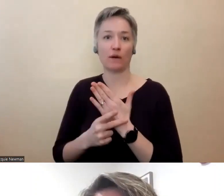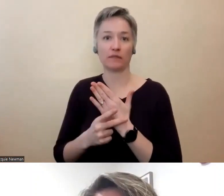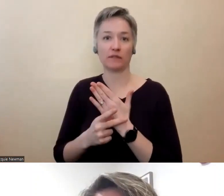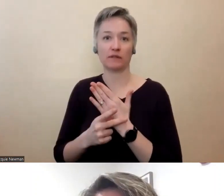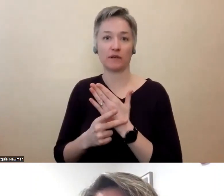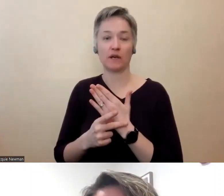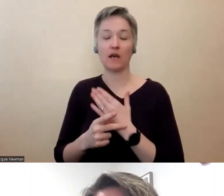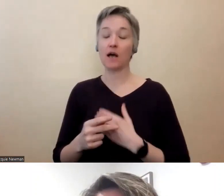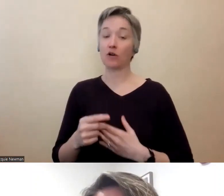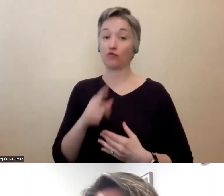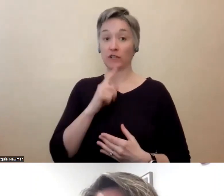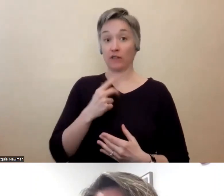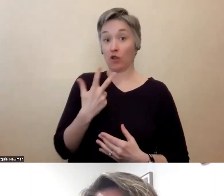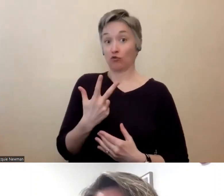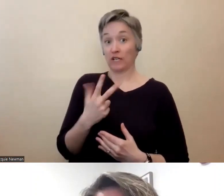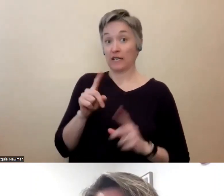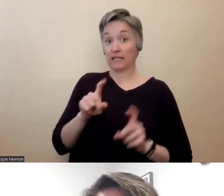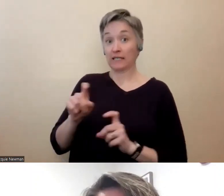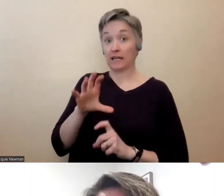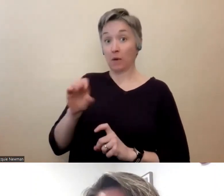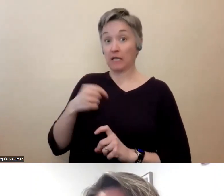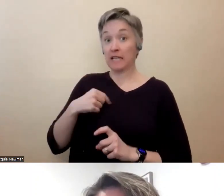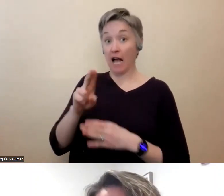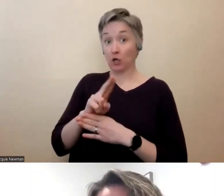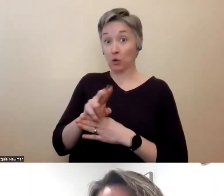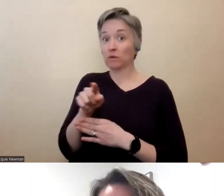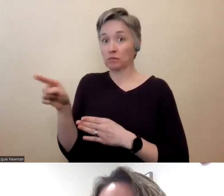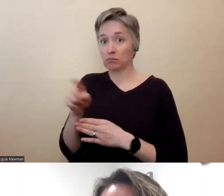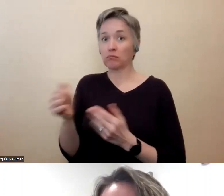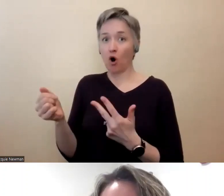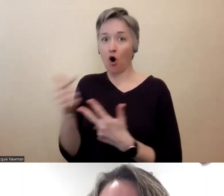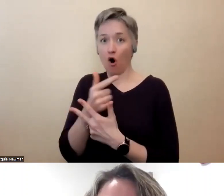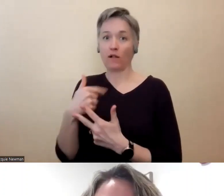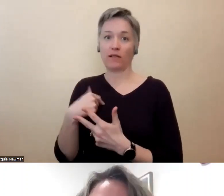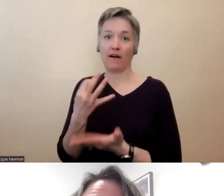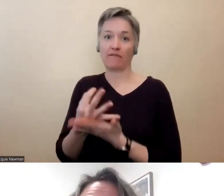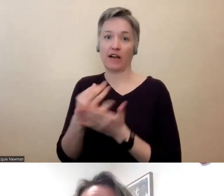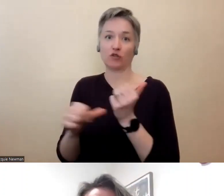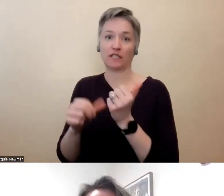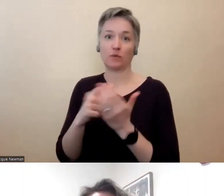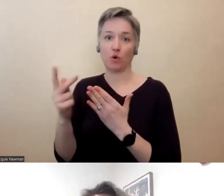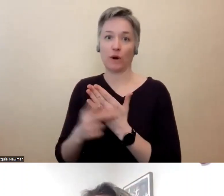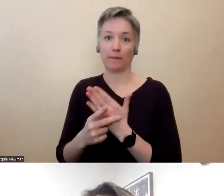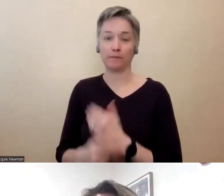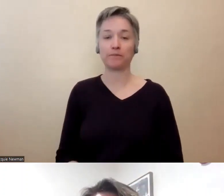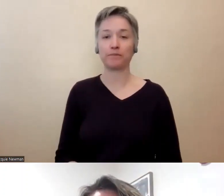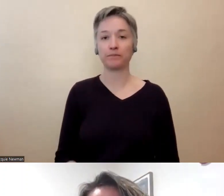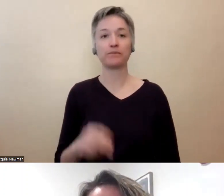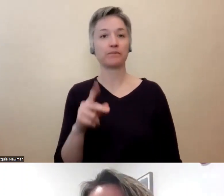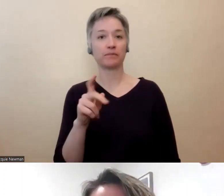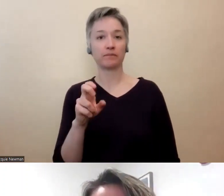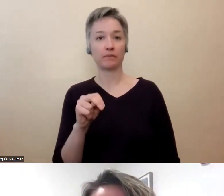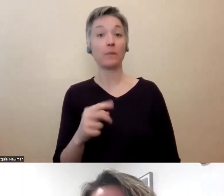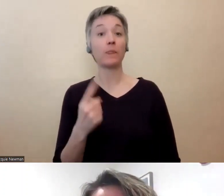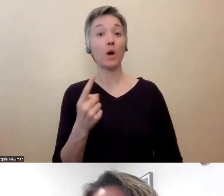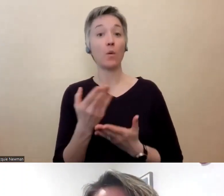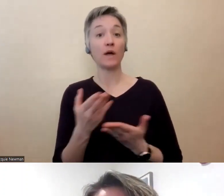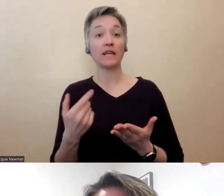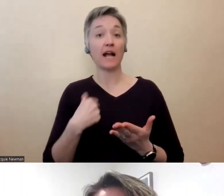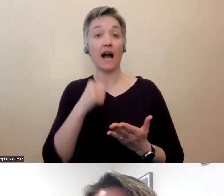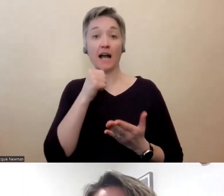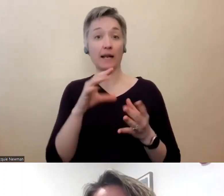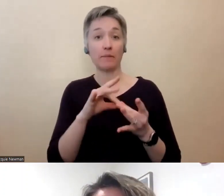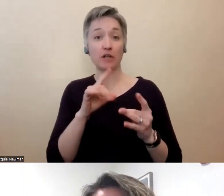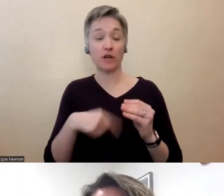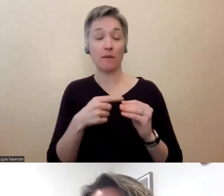that I use, those are available. Awesome. In addition, one thing I didn't mention about the financial